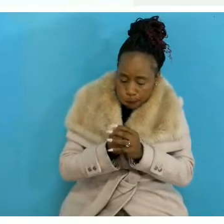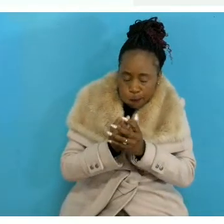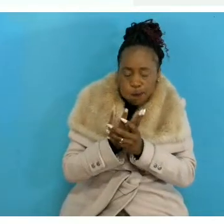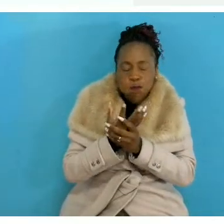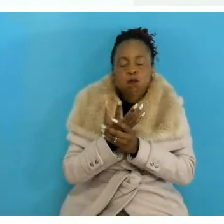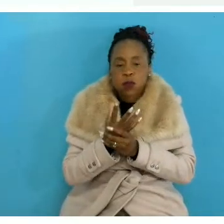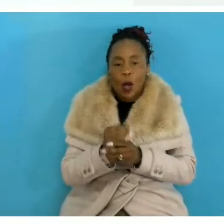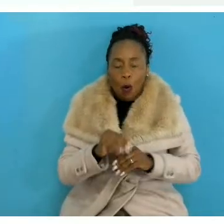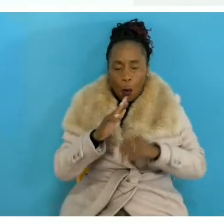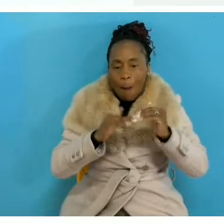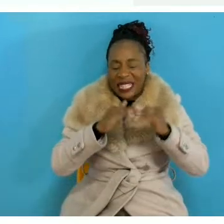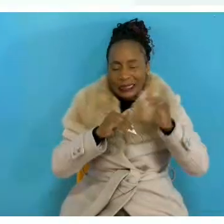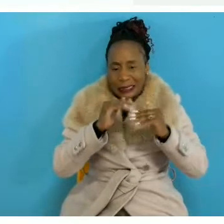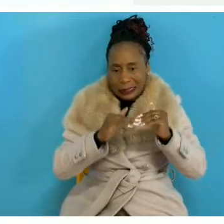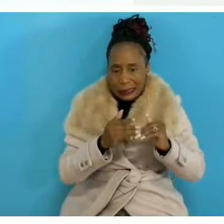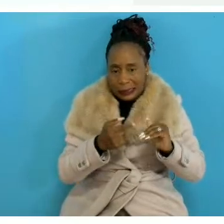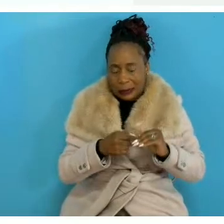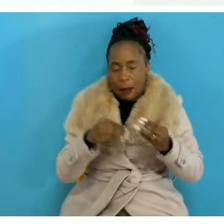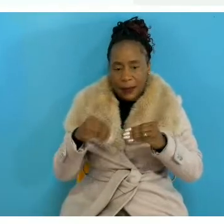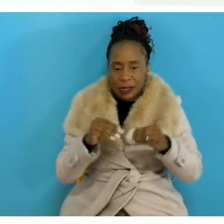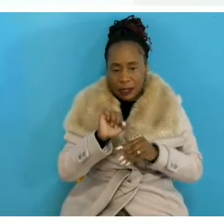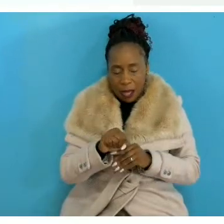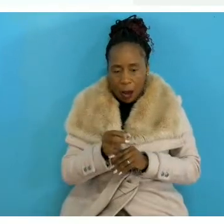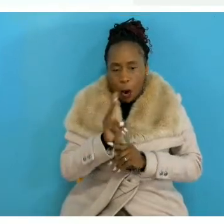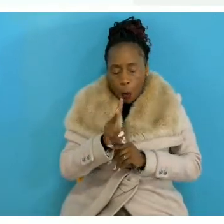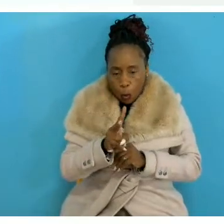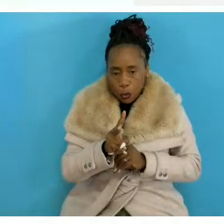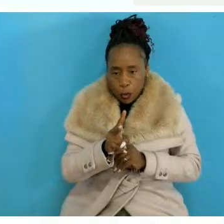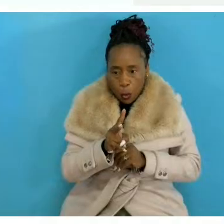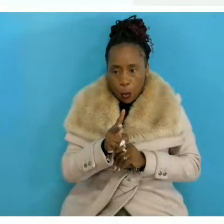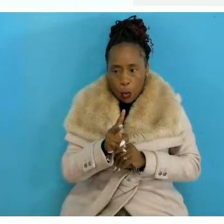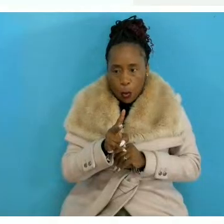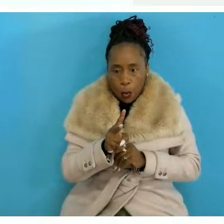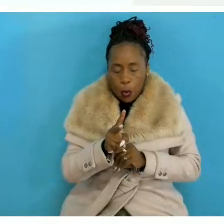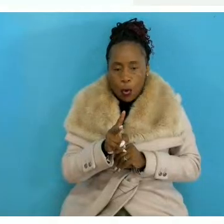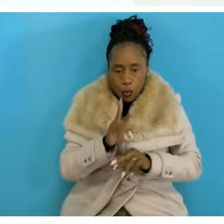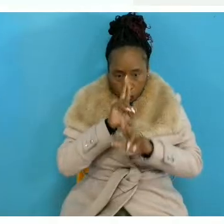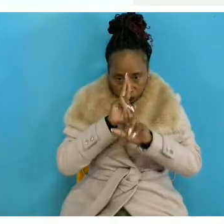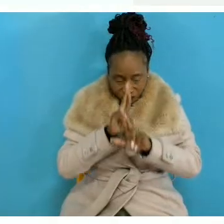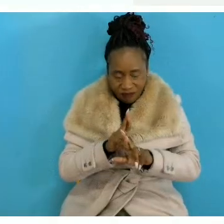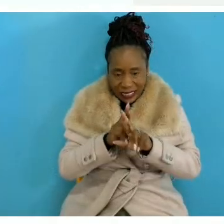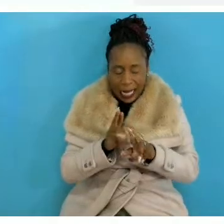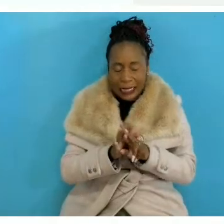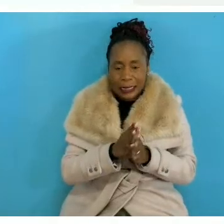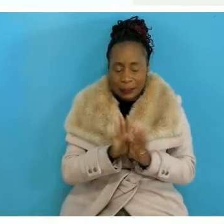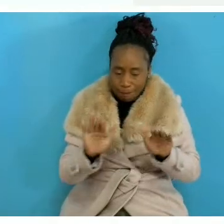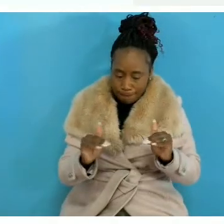your business. Also to comply with industry standards, we are able to provide you